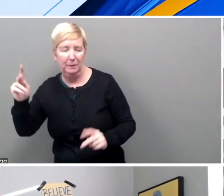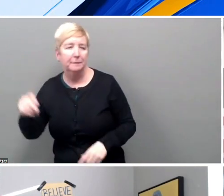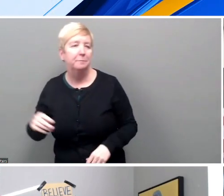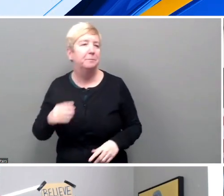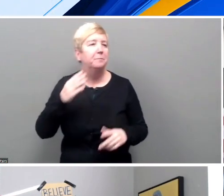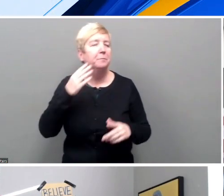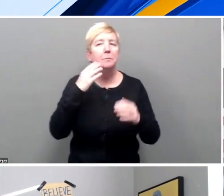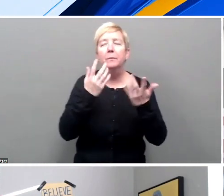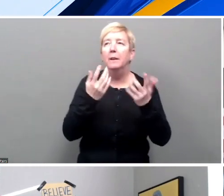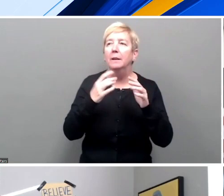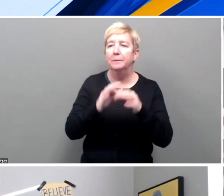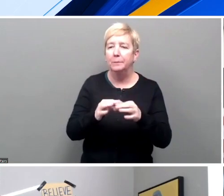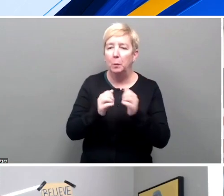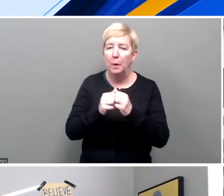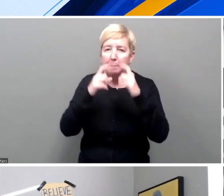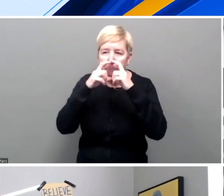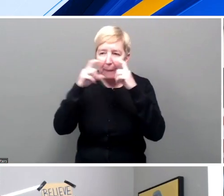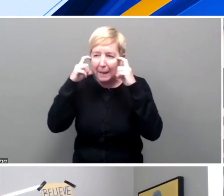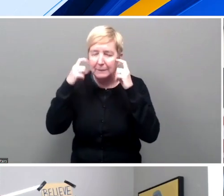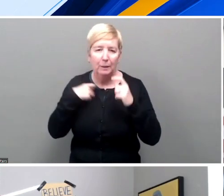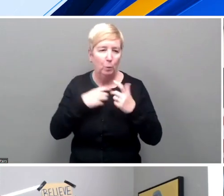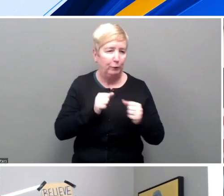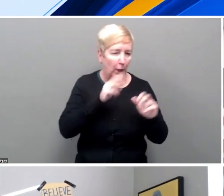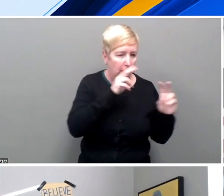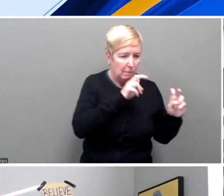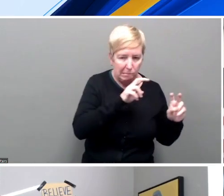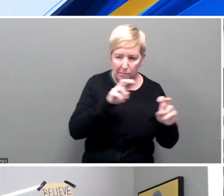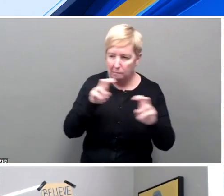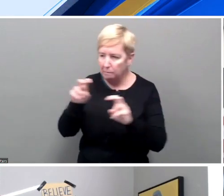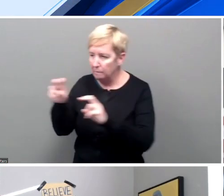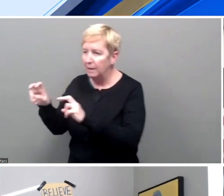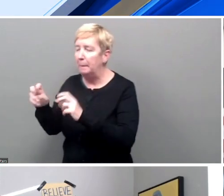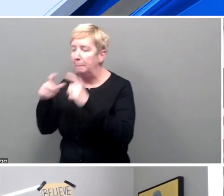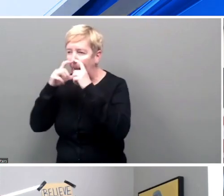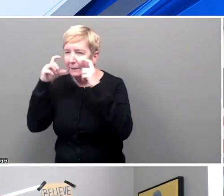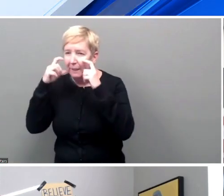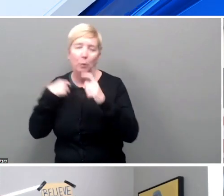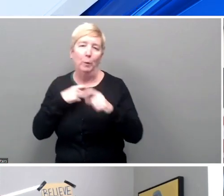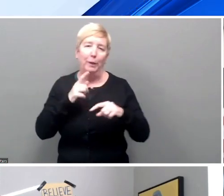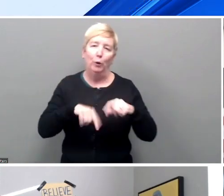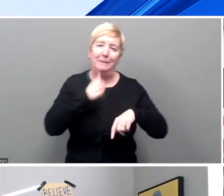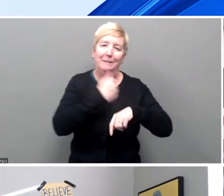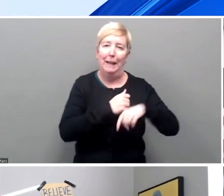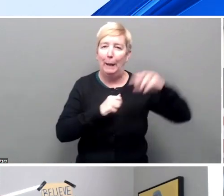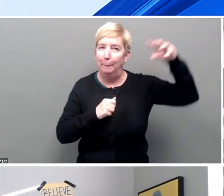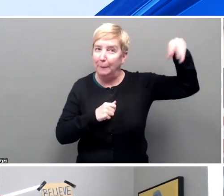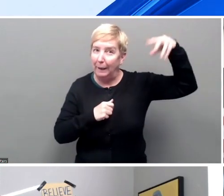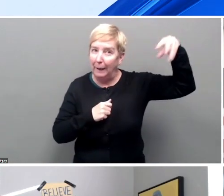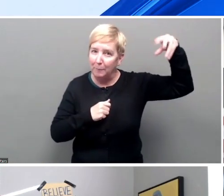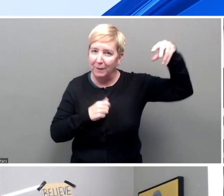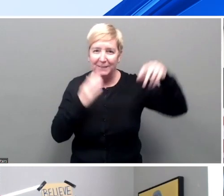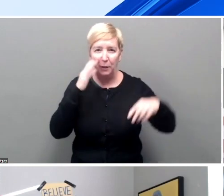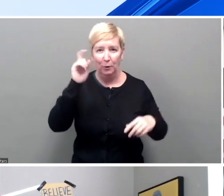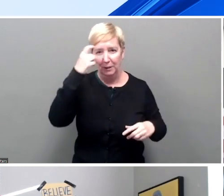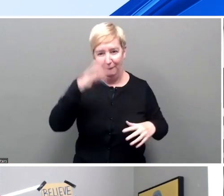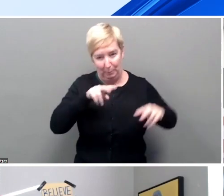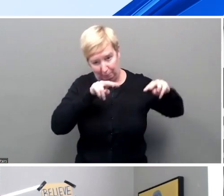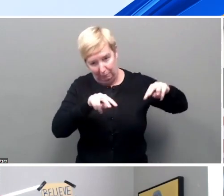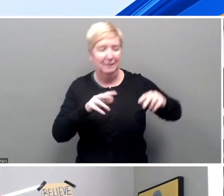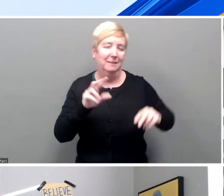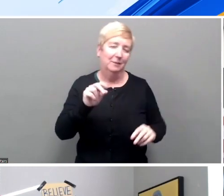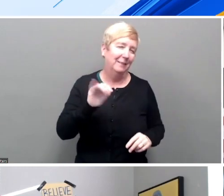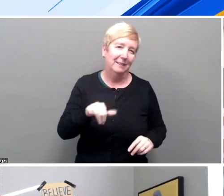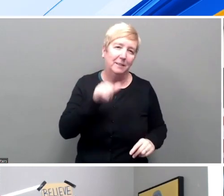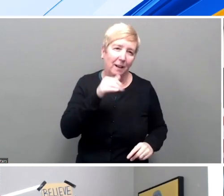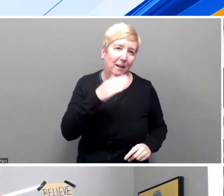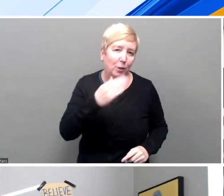never figured out a good way to do it. We didn't think putting up cameras and as a government surveillance technique was a good idea at